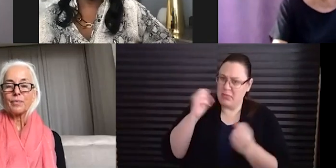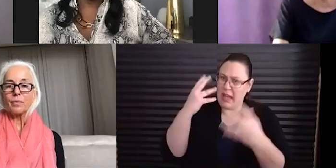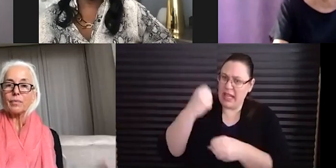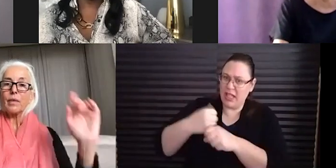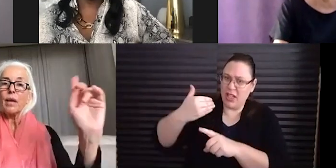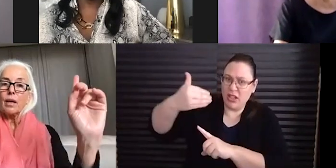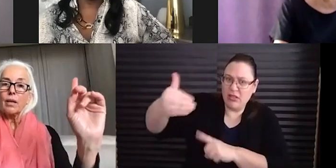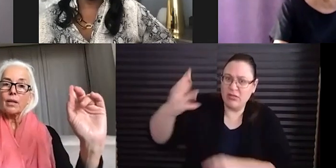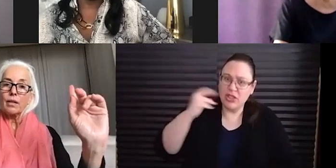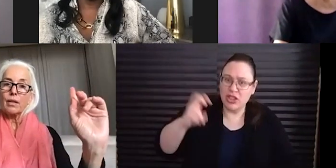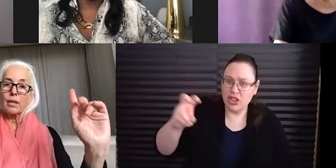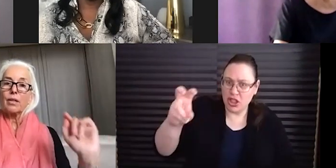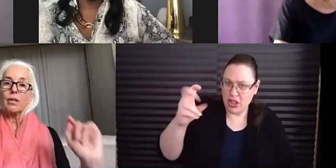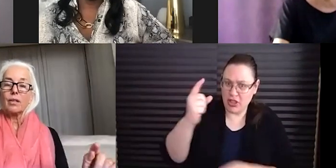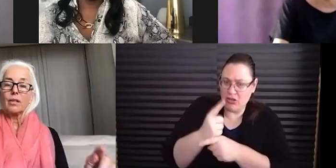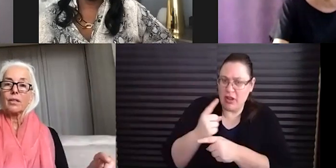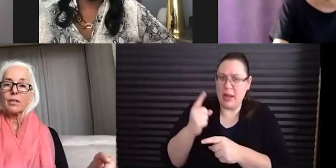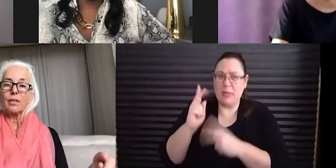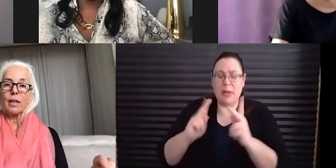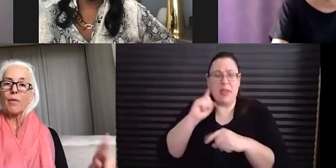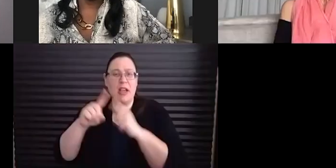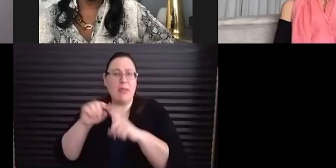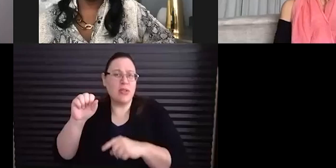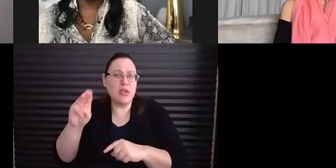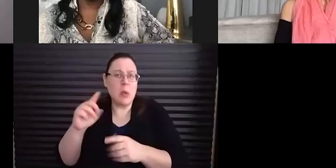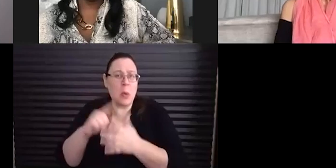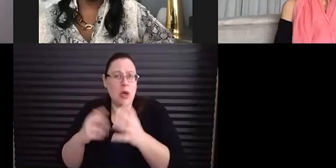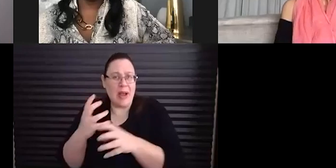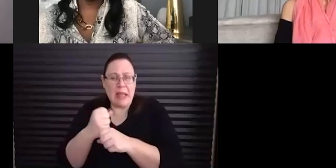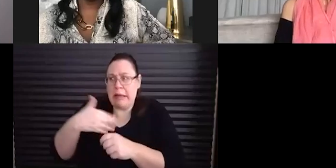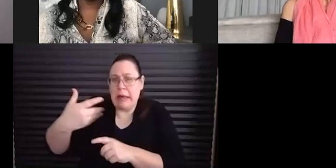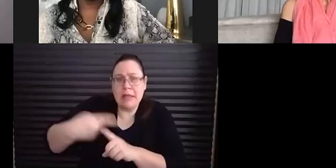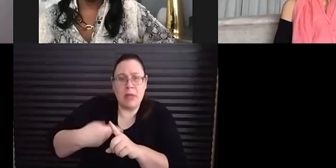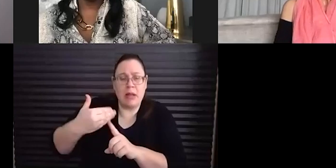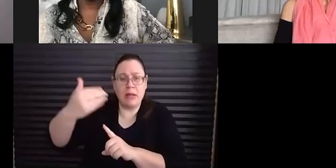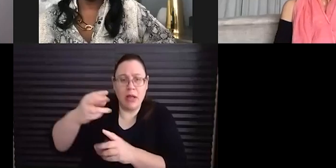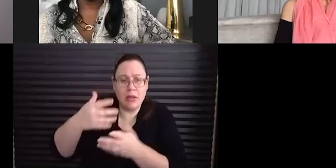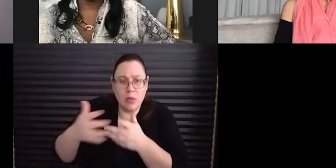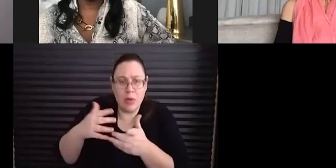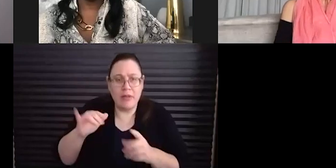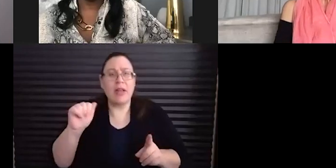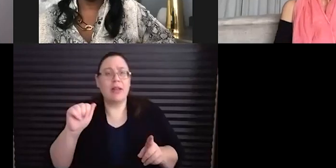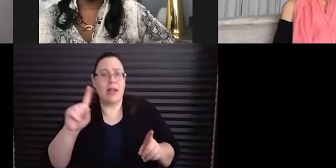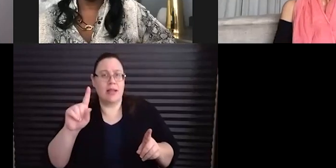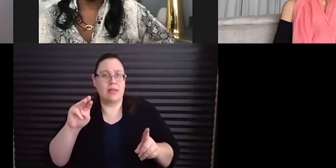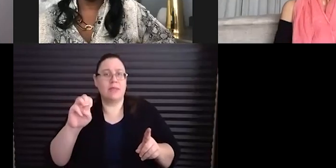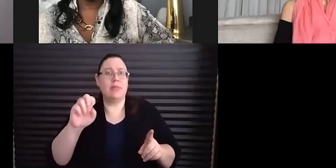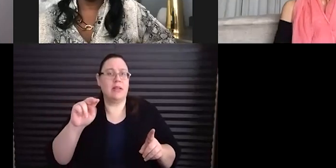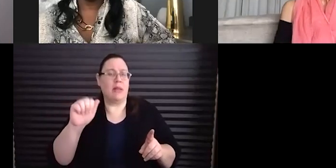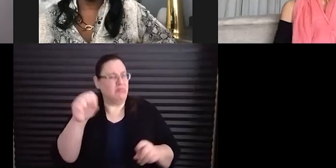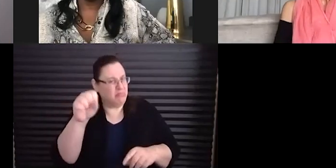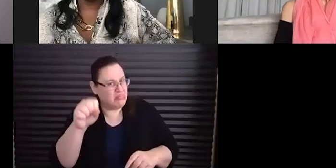about social media as like, oh, what can I get, you know, in the next month and the next whatever. And then I'm sorry, I never